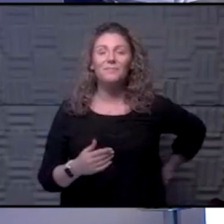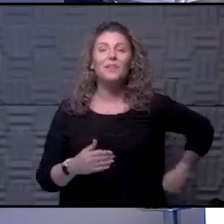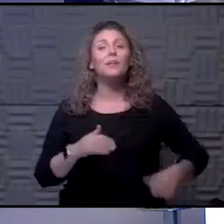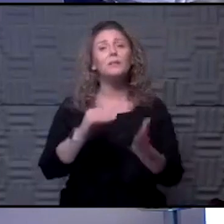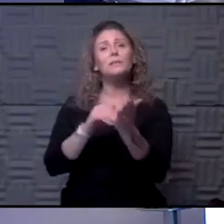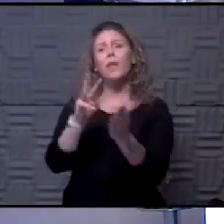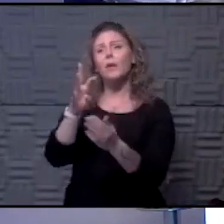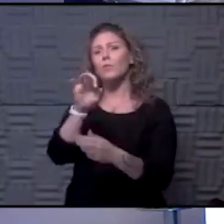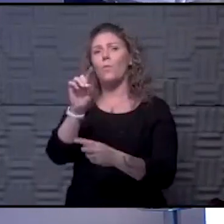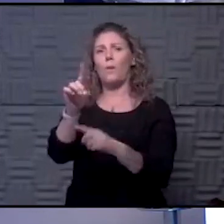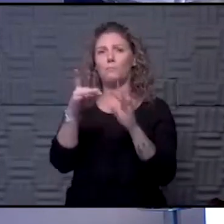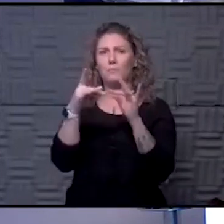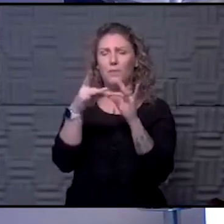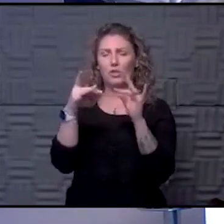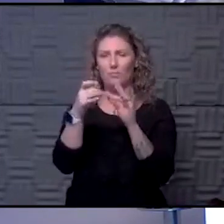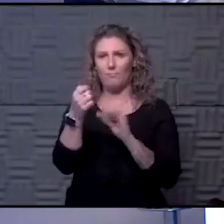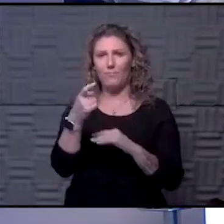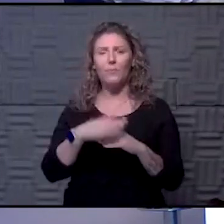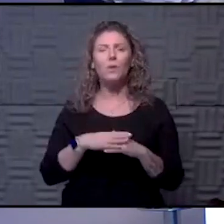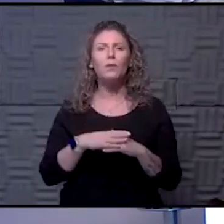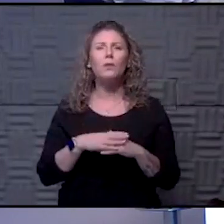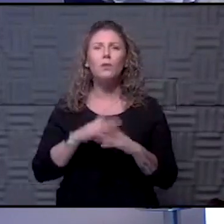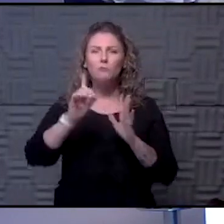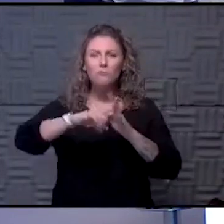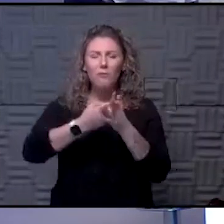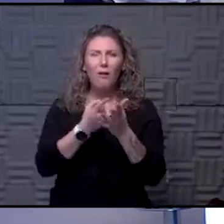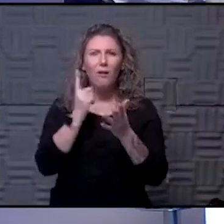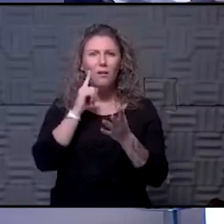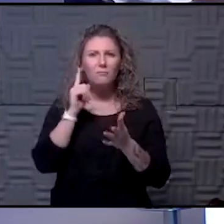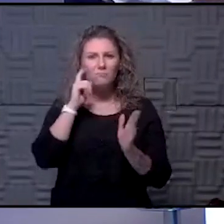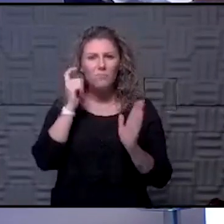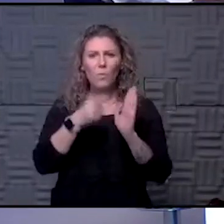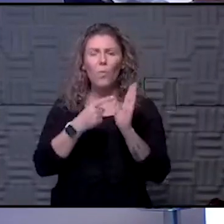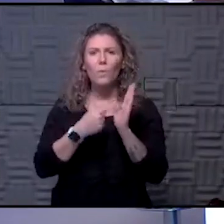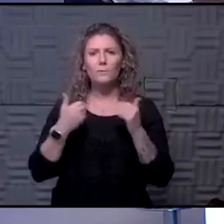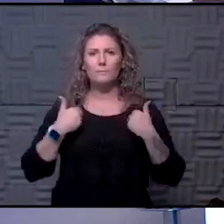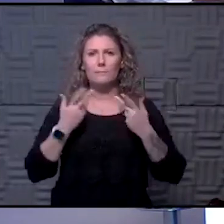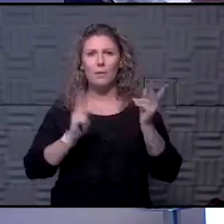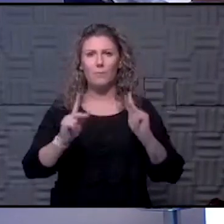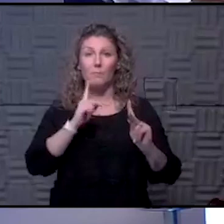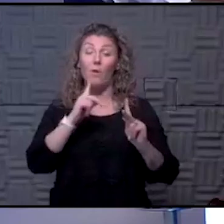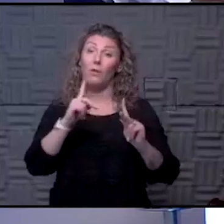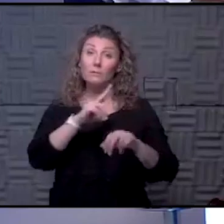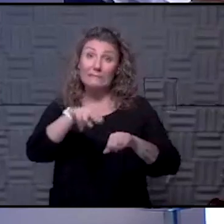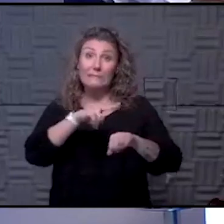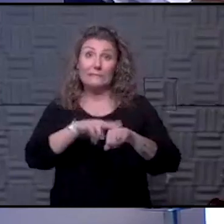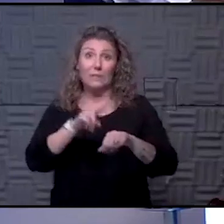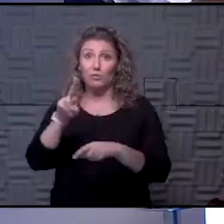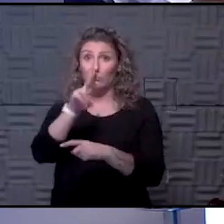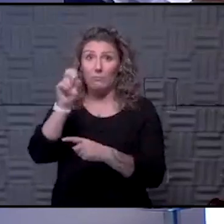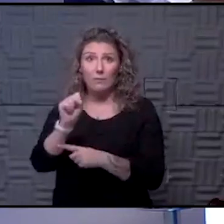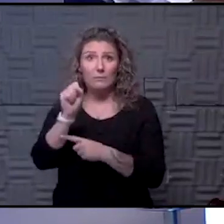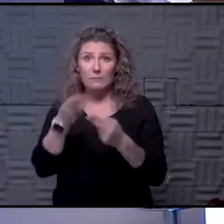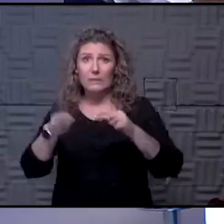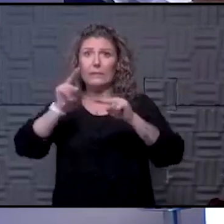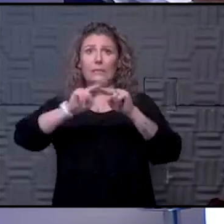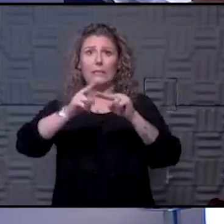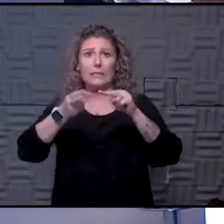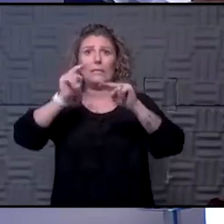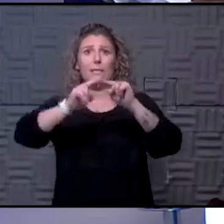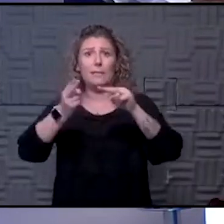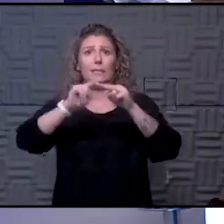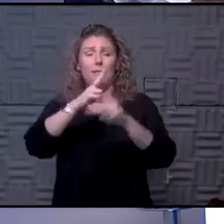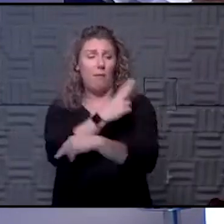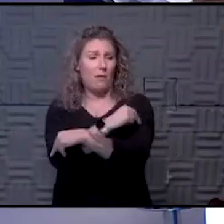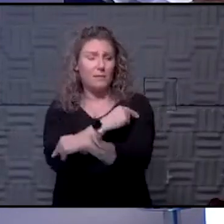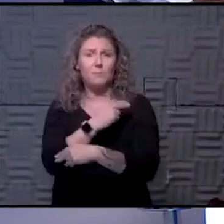but as you start to see younger people, I know this is certainly a national trend, the U.S. still seeing an increase in cases and hospitalizations,